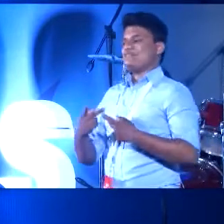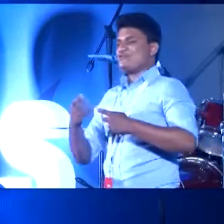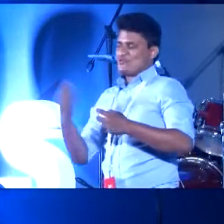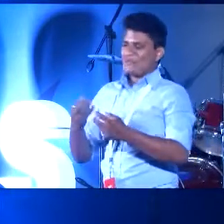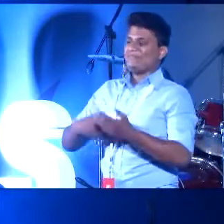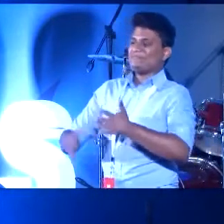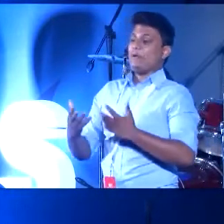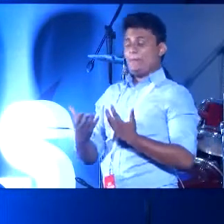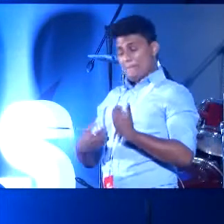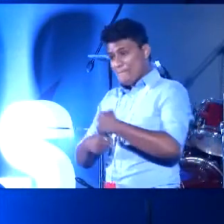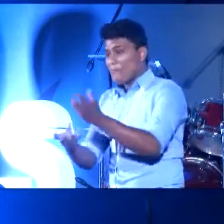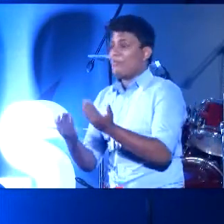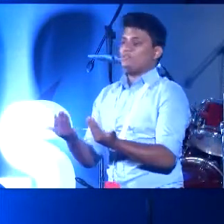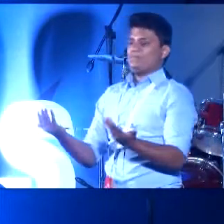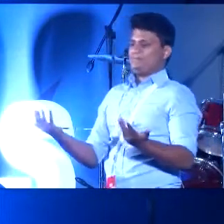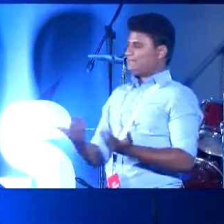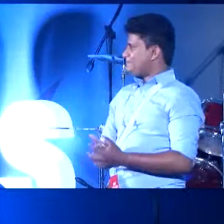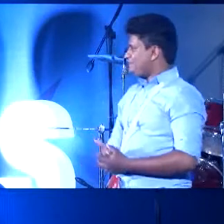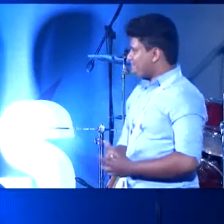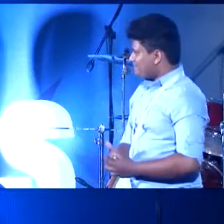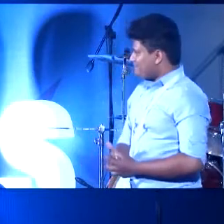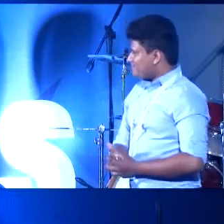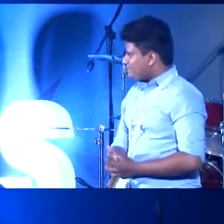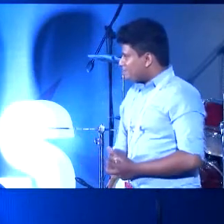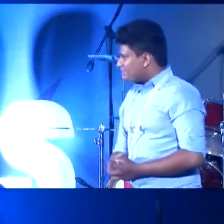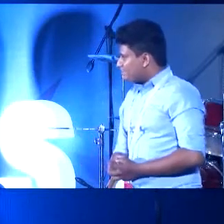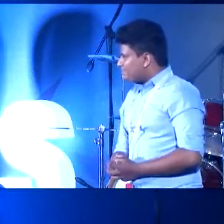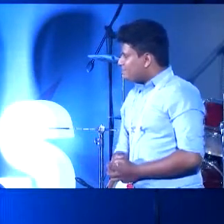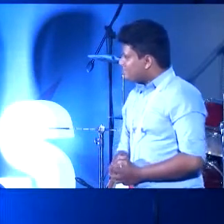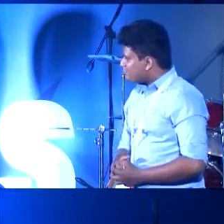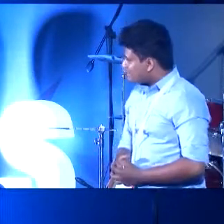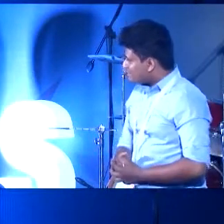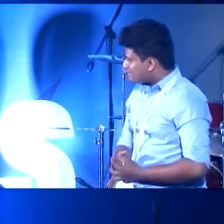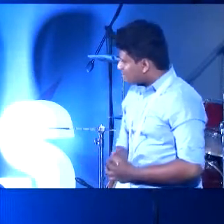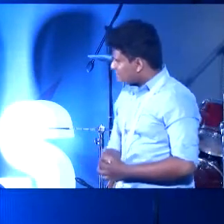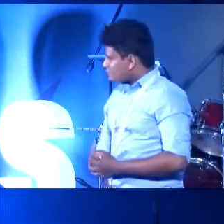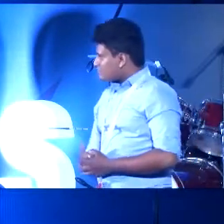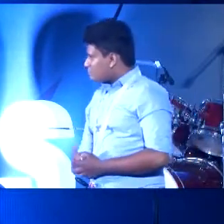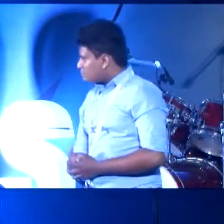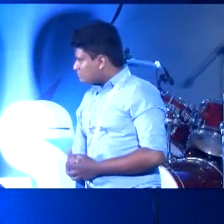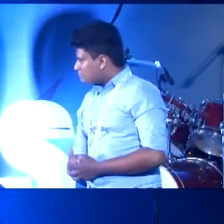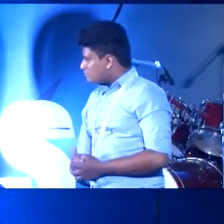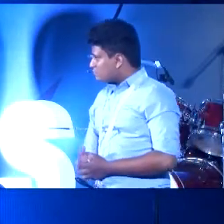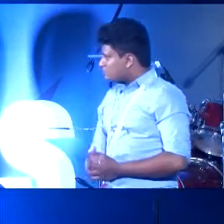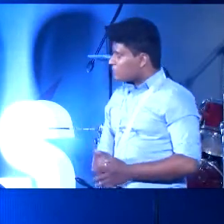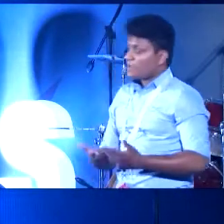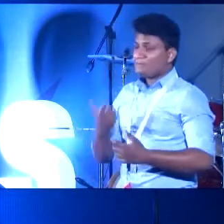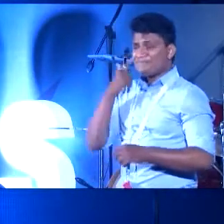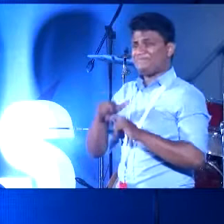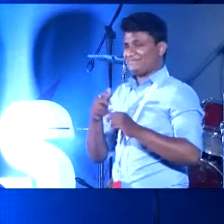Compassion then makes us grow a big heart, with lots of space in it for everything and everybody around